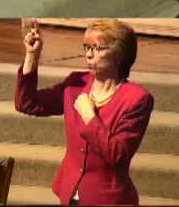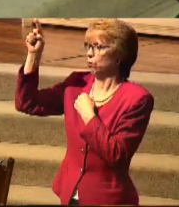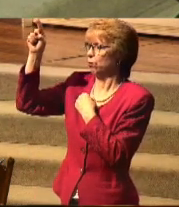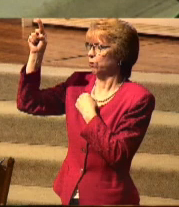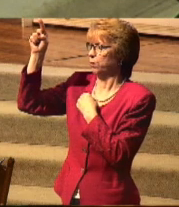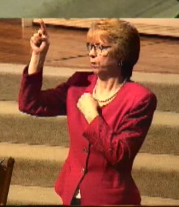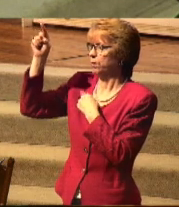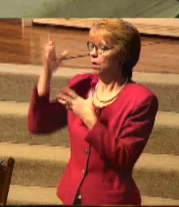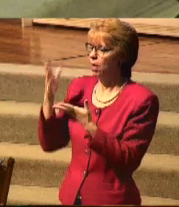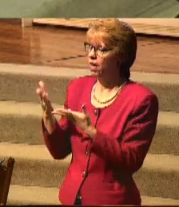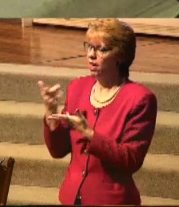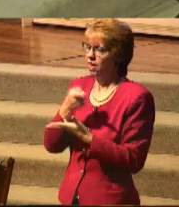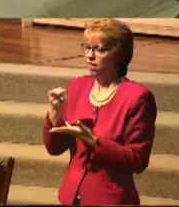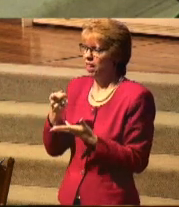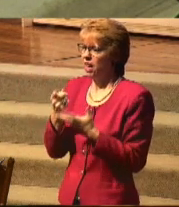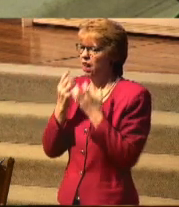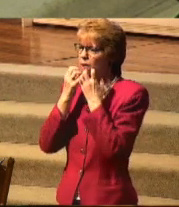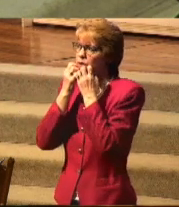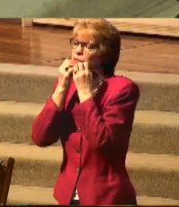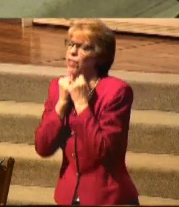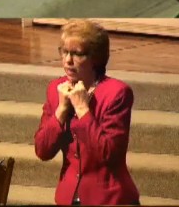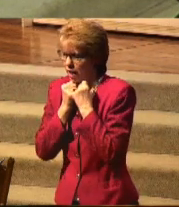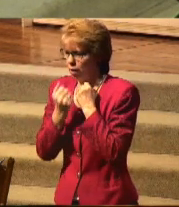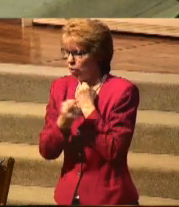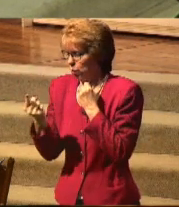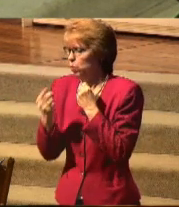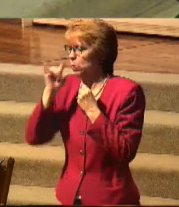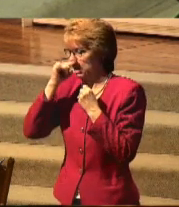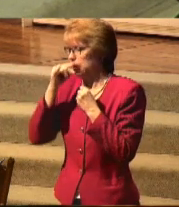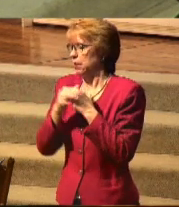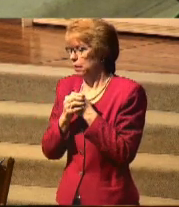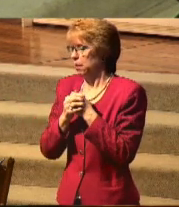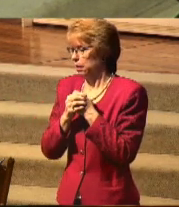you've placed into their lives and their hands.